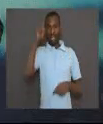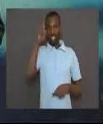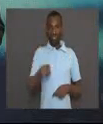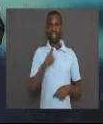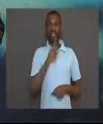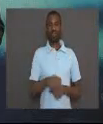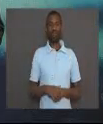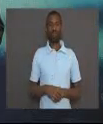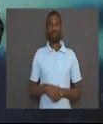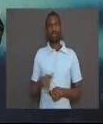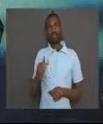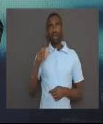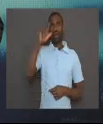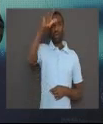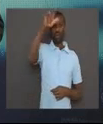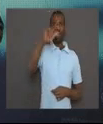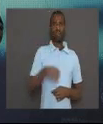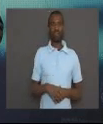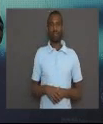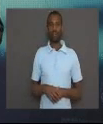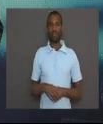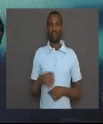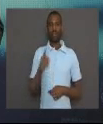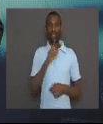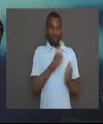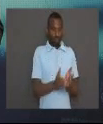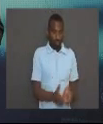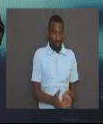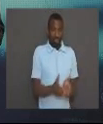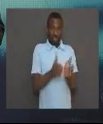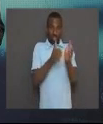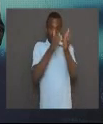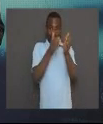An airplane has a cylindrical body shape.